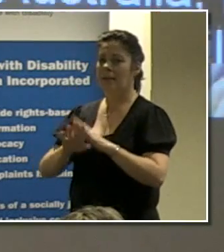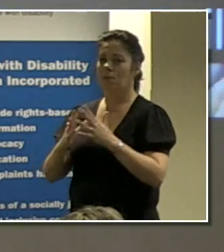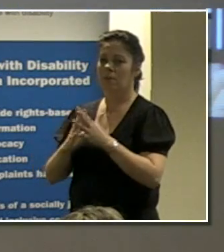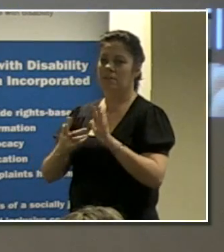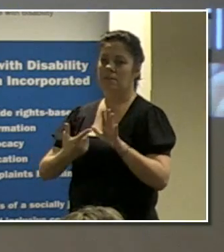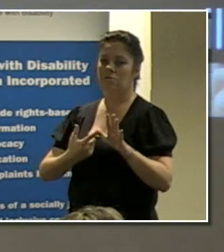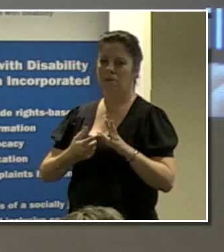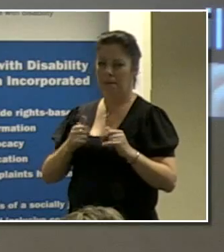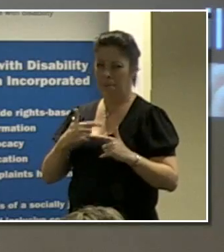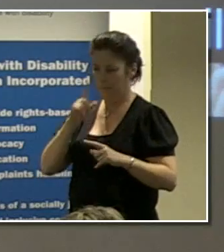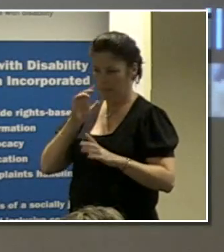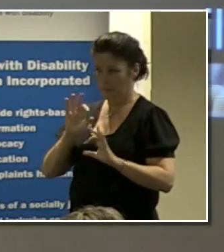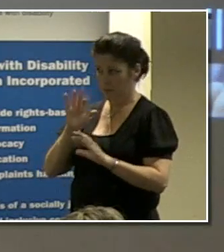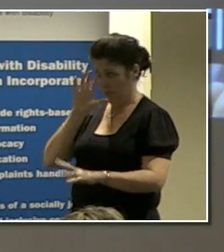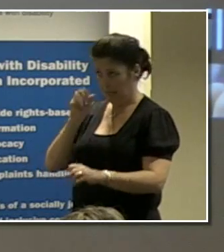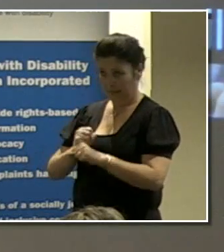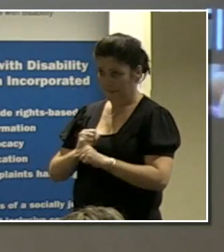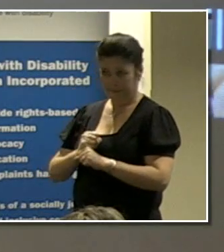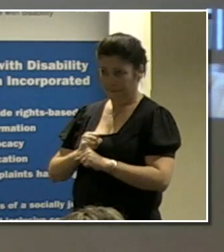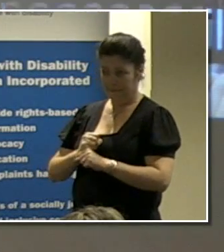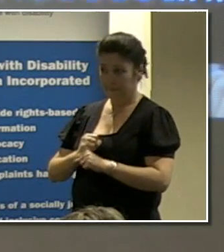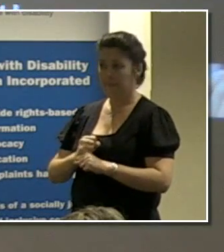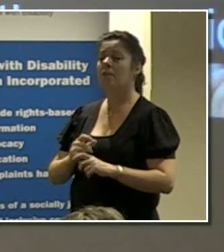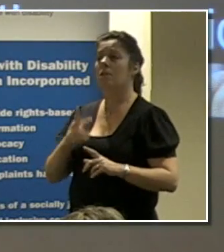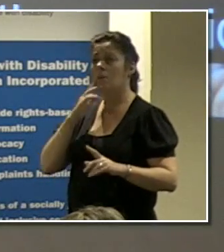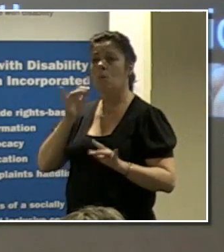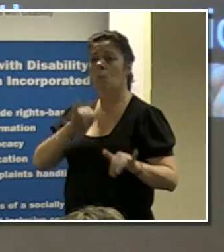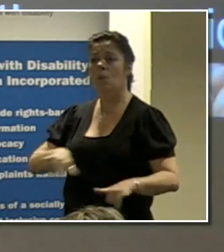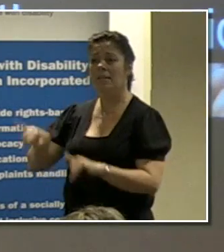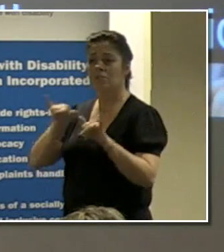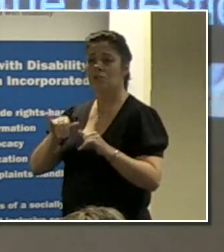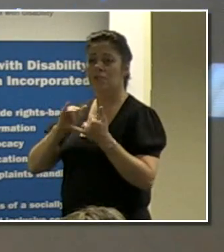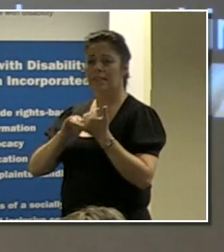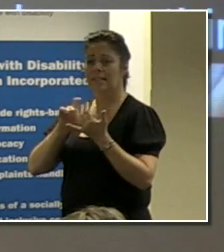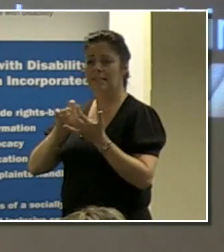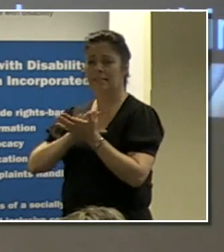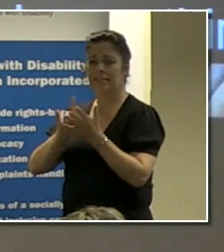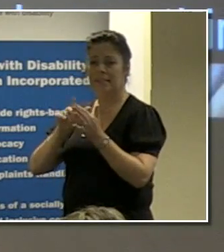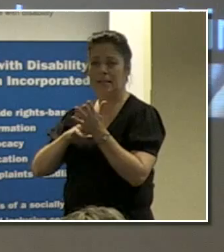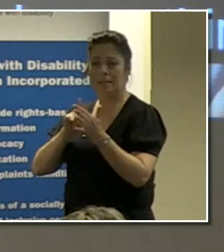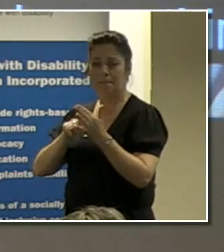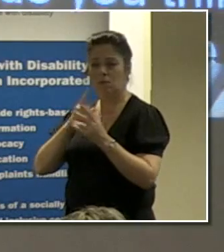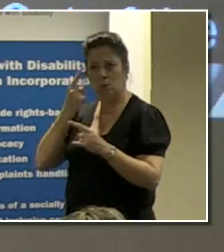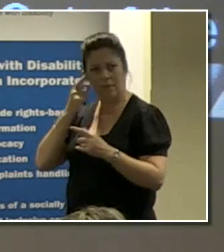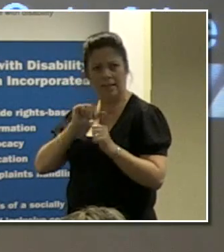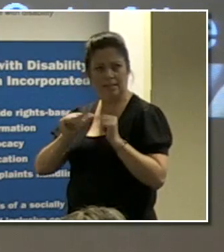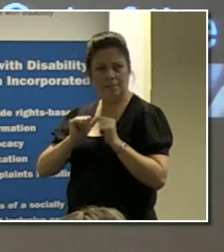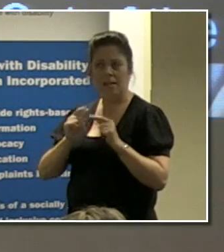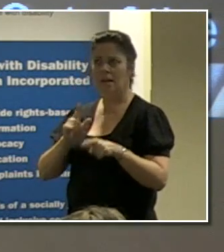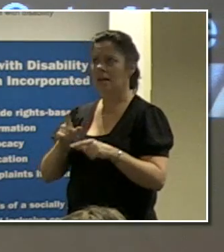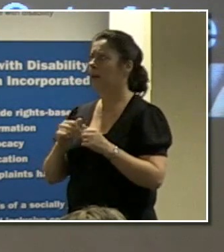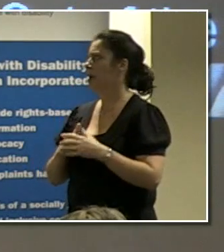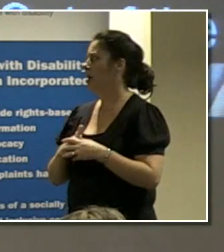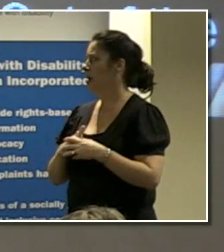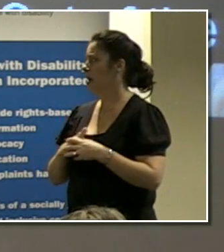true. So the question is, which scheme do you think is better, David, out of the two? That's the